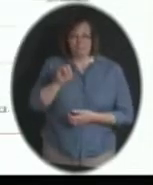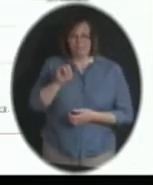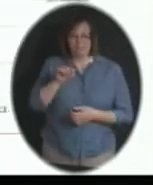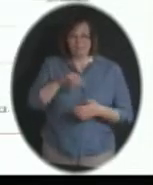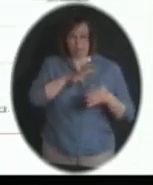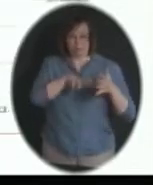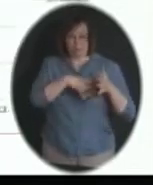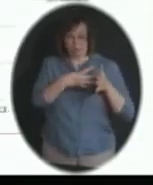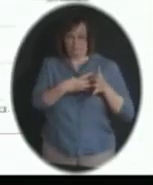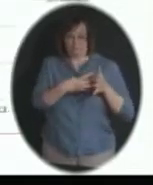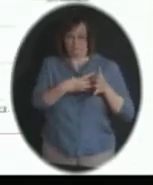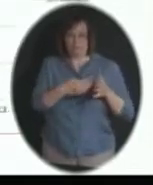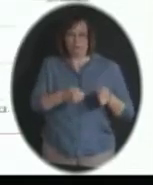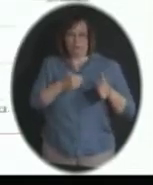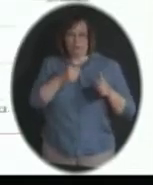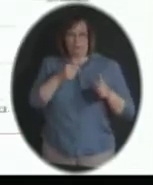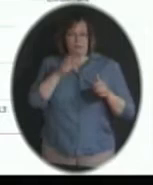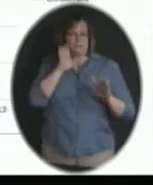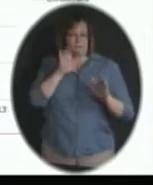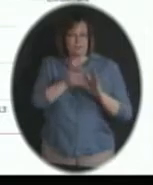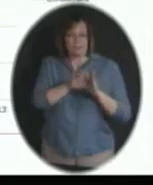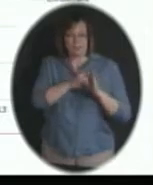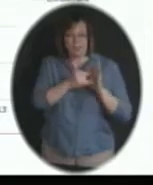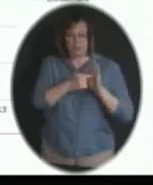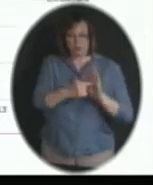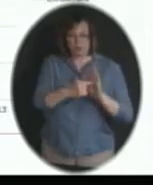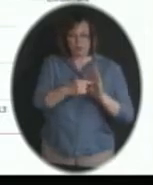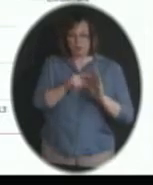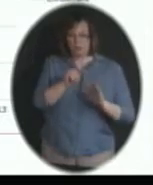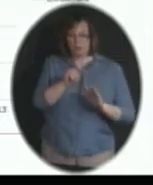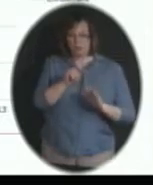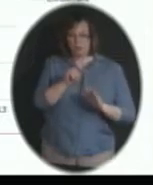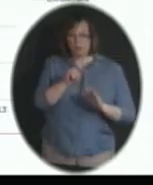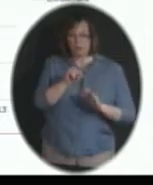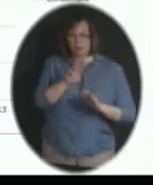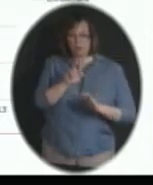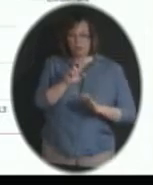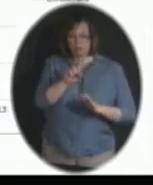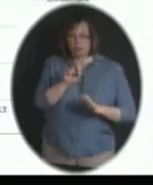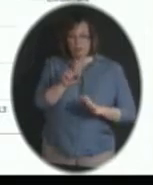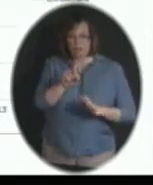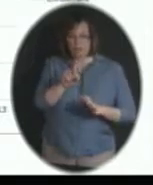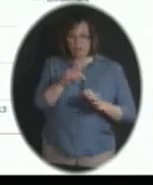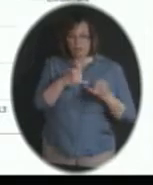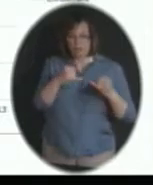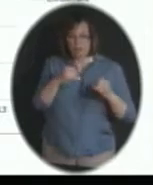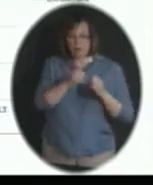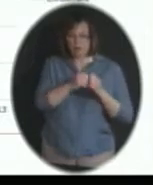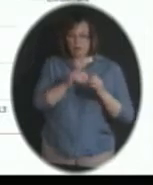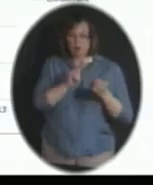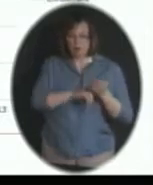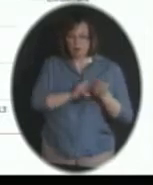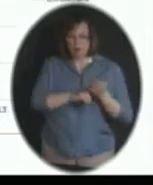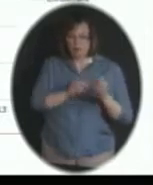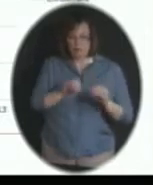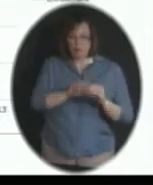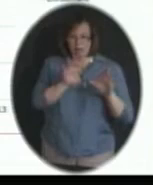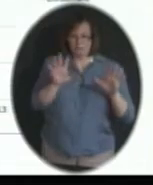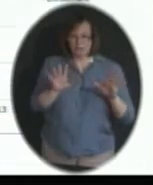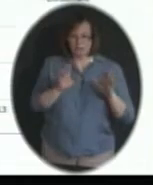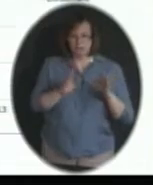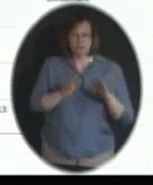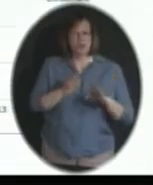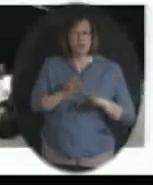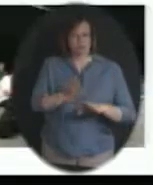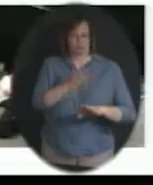This graph is just a quick visual that shows the trend line on our Avid enrollment, and obviously it is a